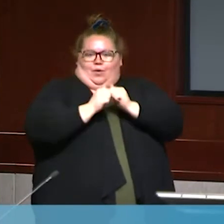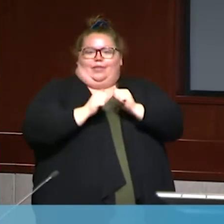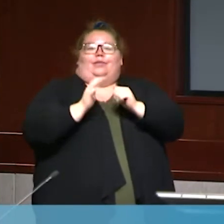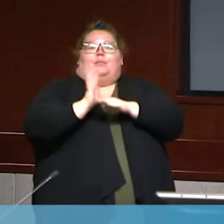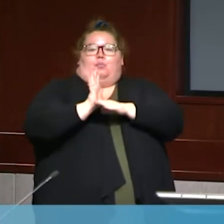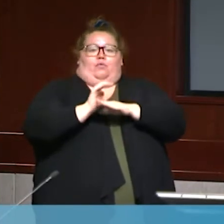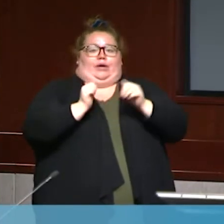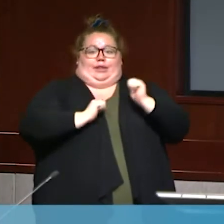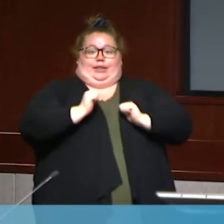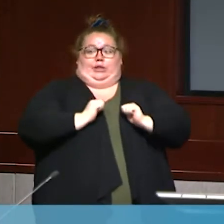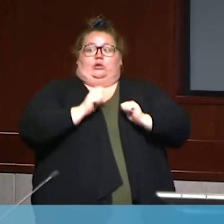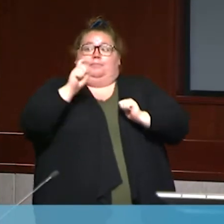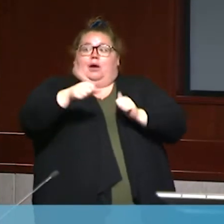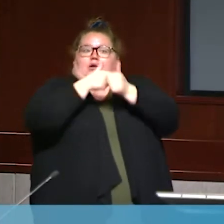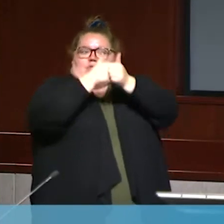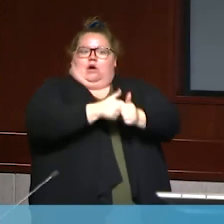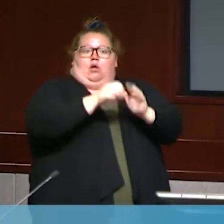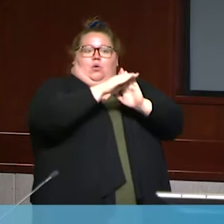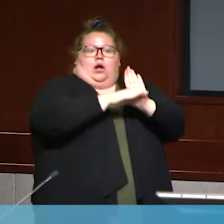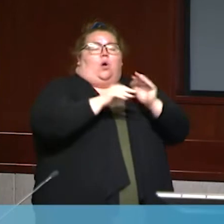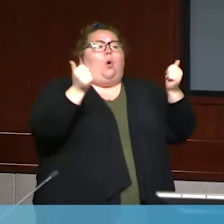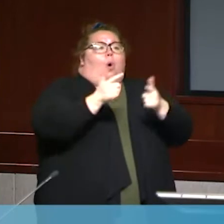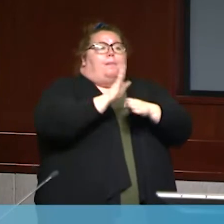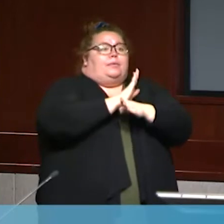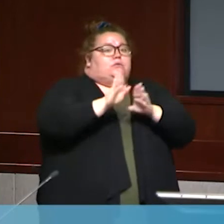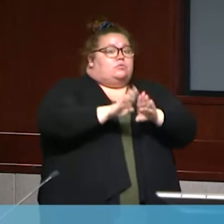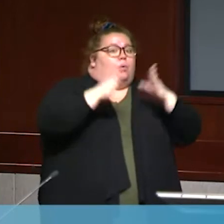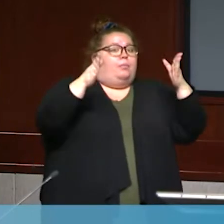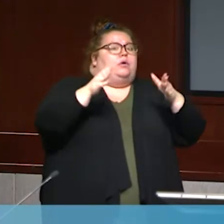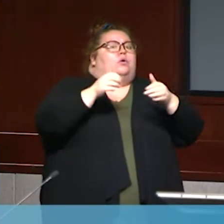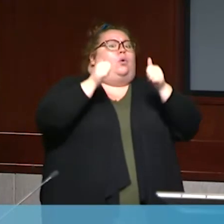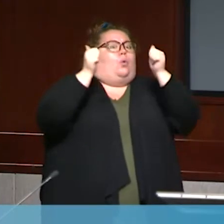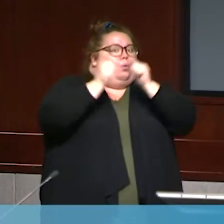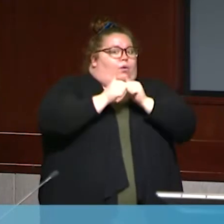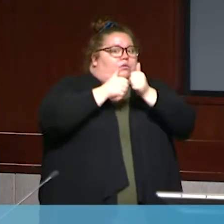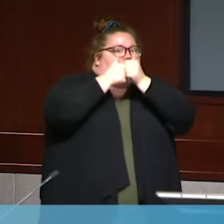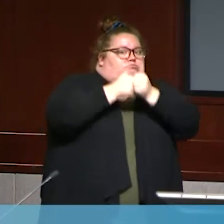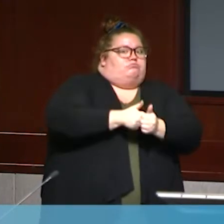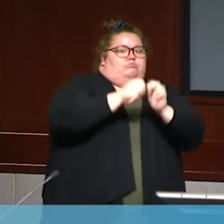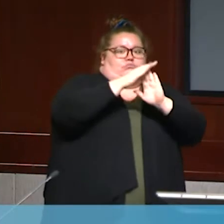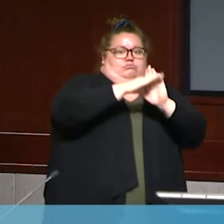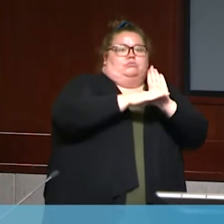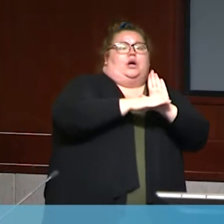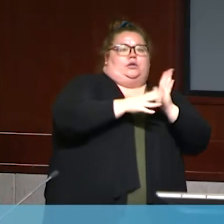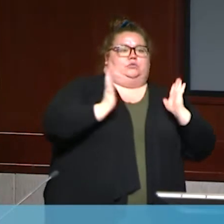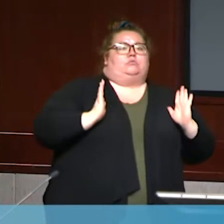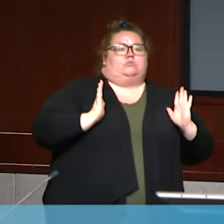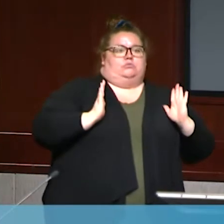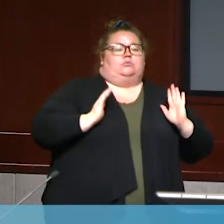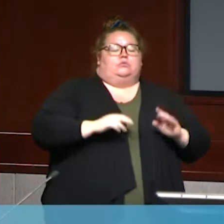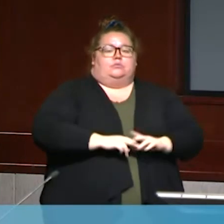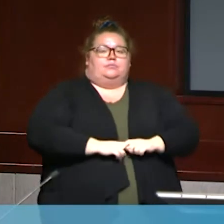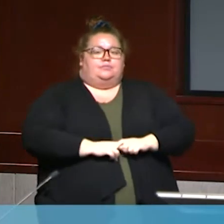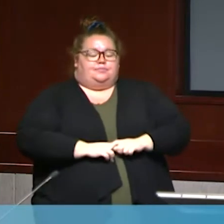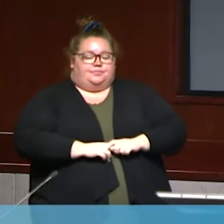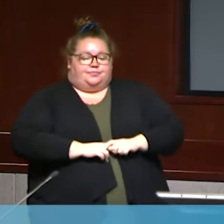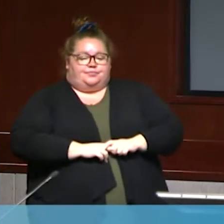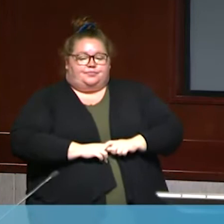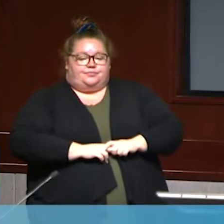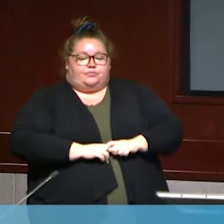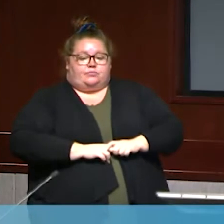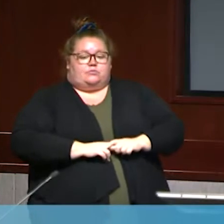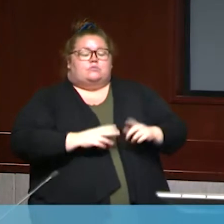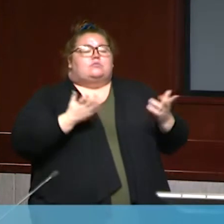With the guidance. They can all reopen as long as they adhere to the guidance. Okay. And so I guess my question is,